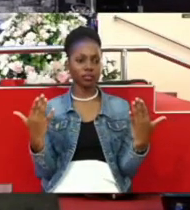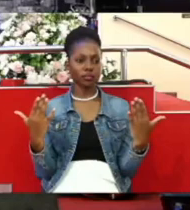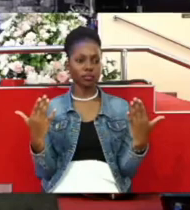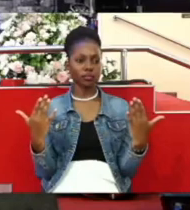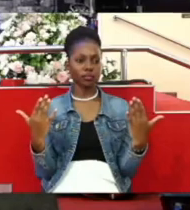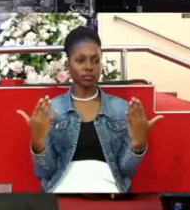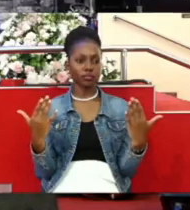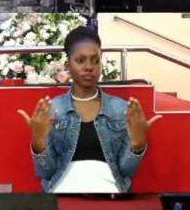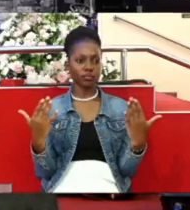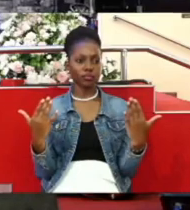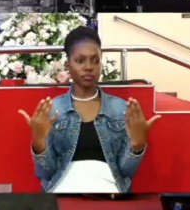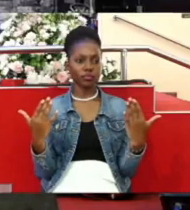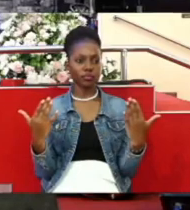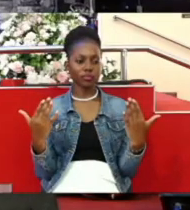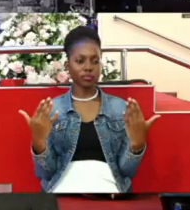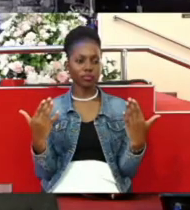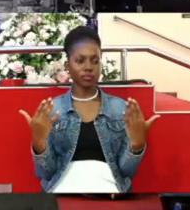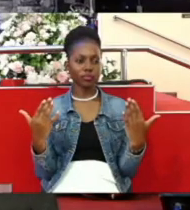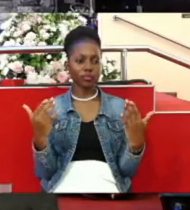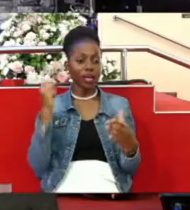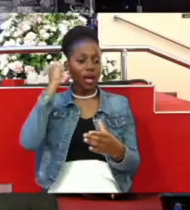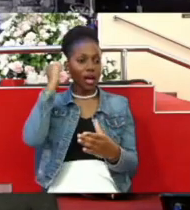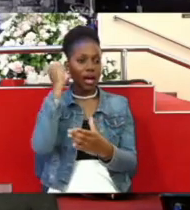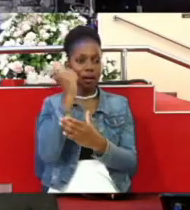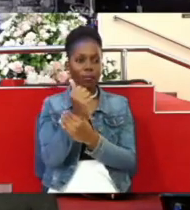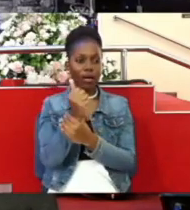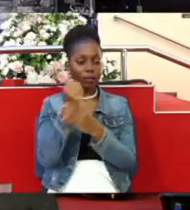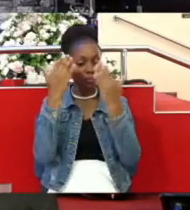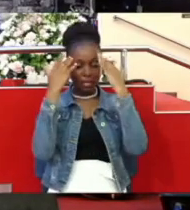He does not know this world will go to who.